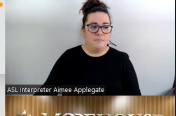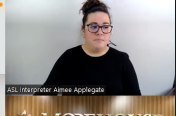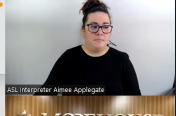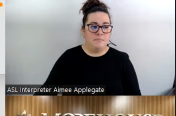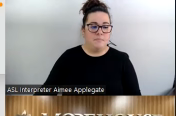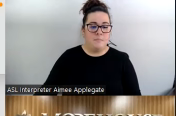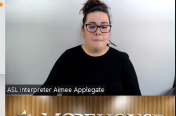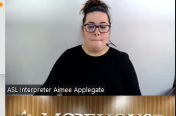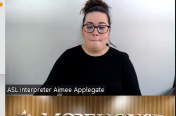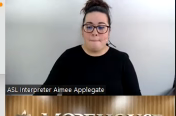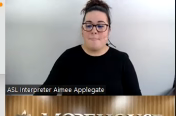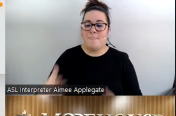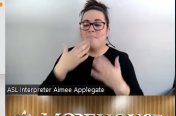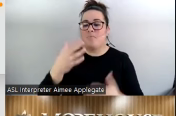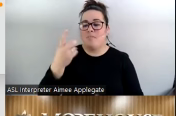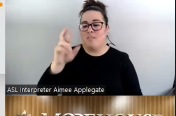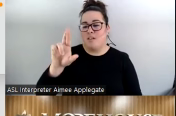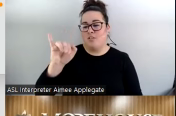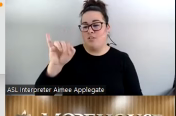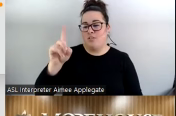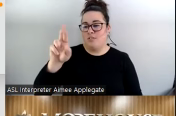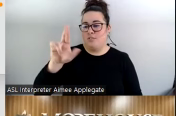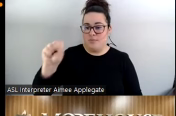Thank you, Dr. Idris.